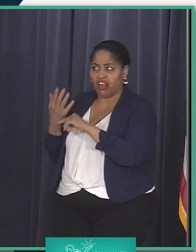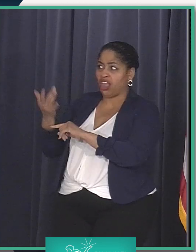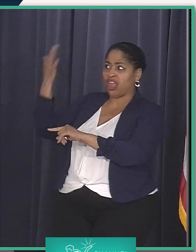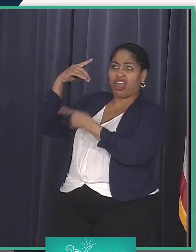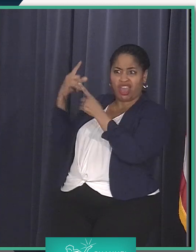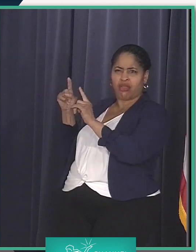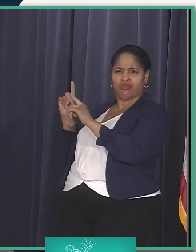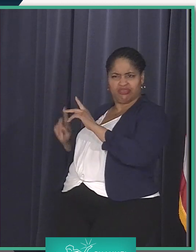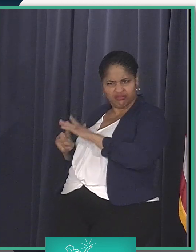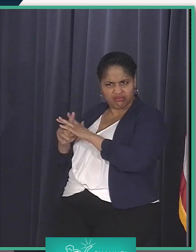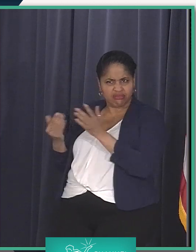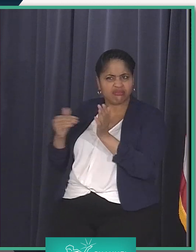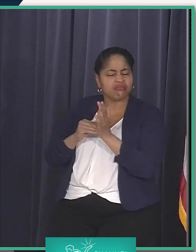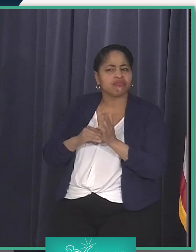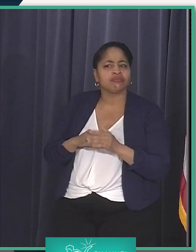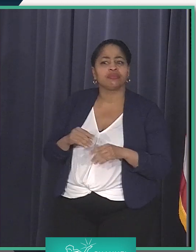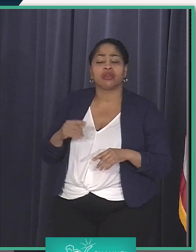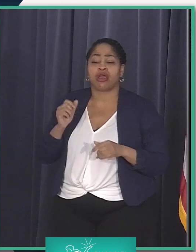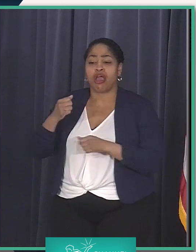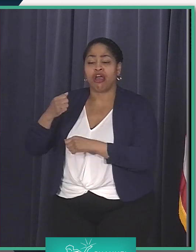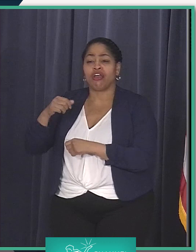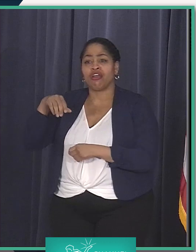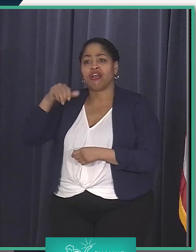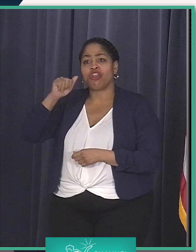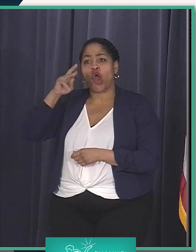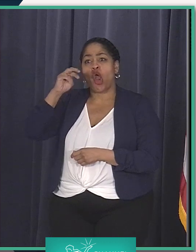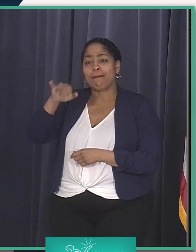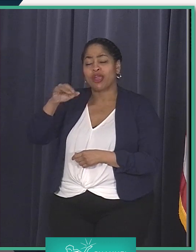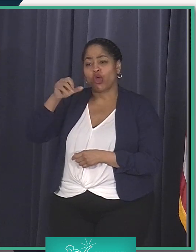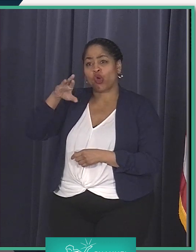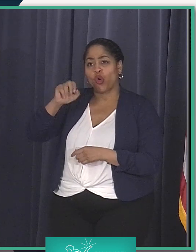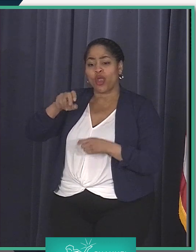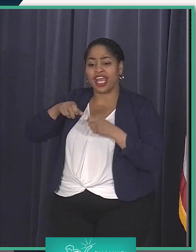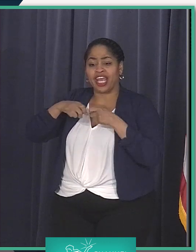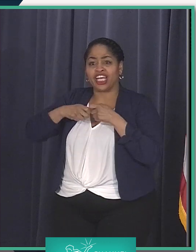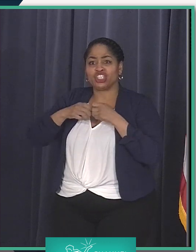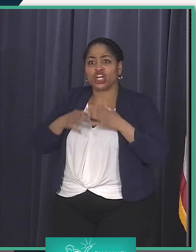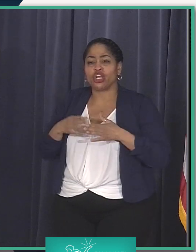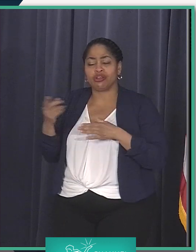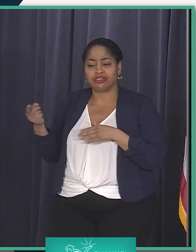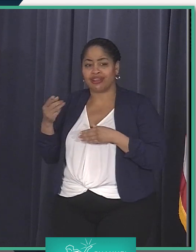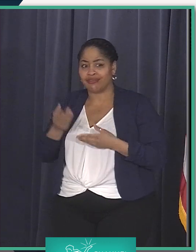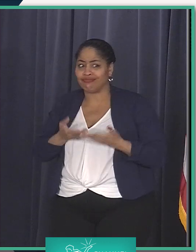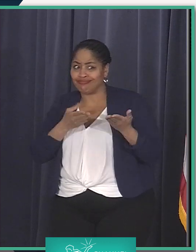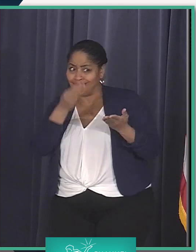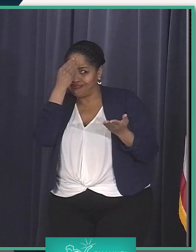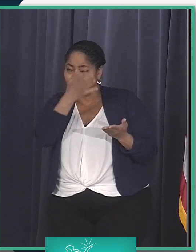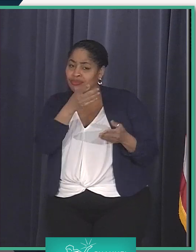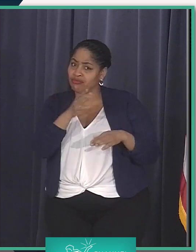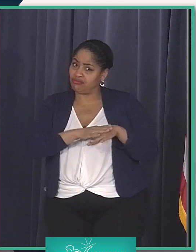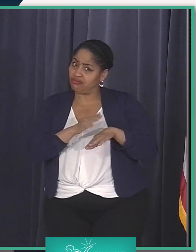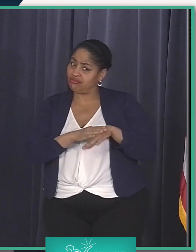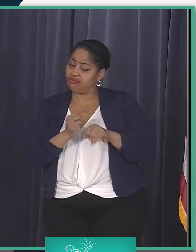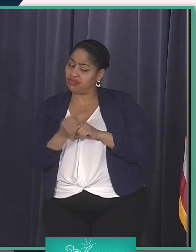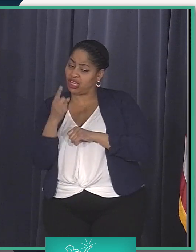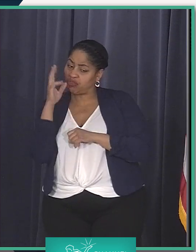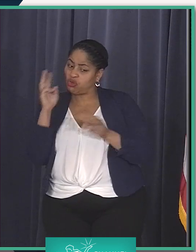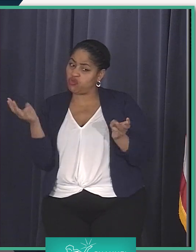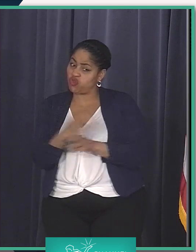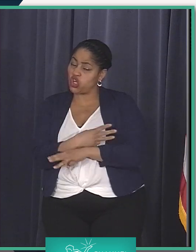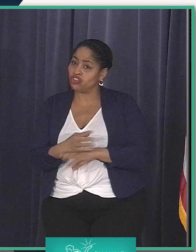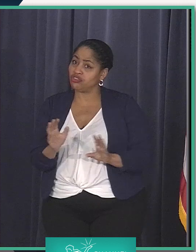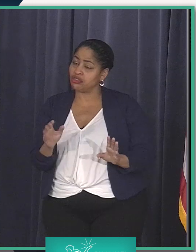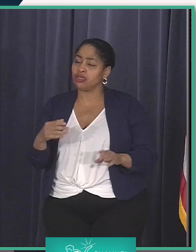The Army Corps of Engineers who worked with us told us you can expect it to be even higher next year. And we said this time we're not going to